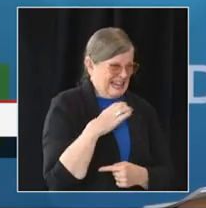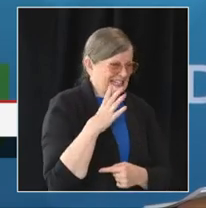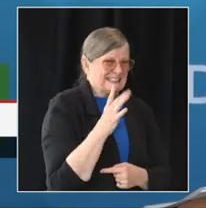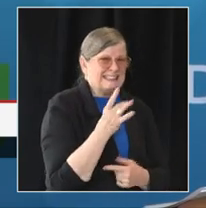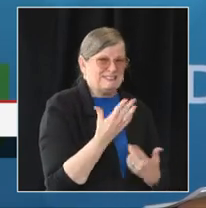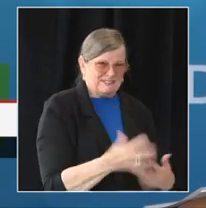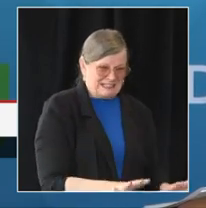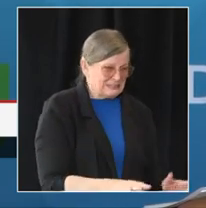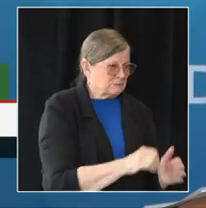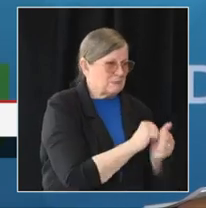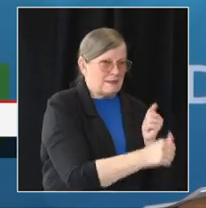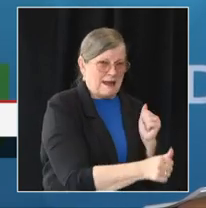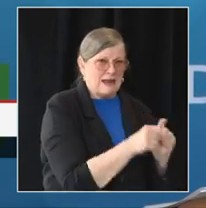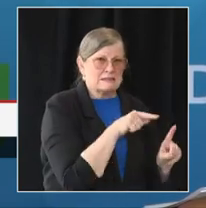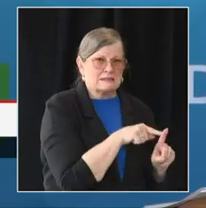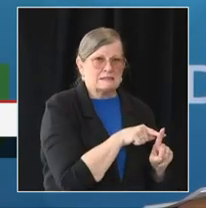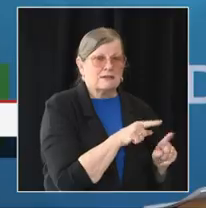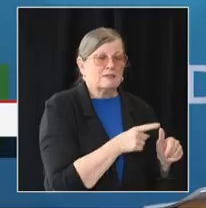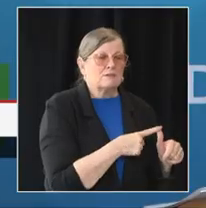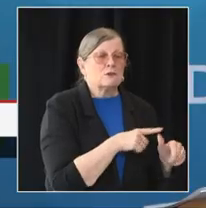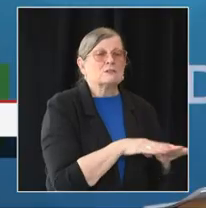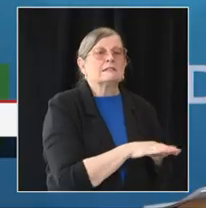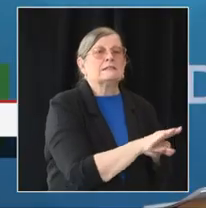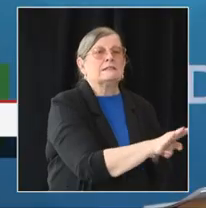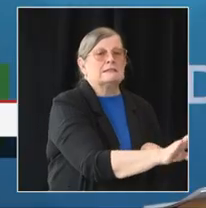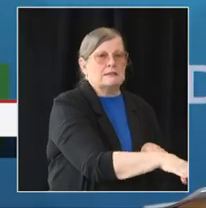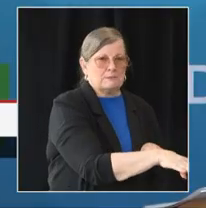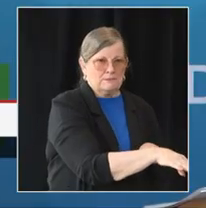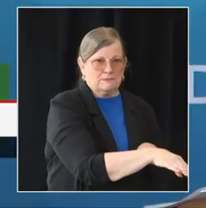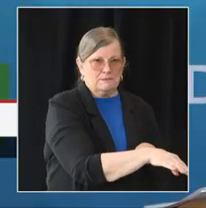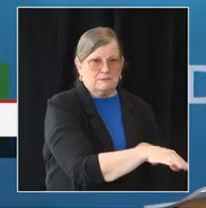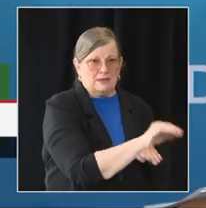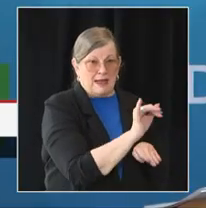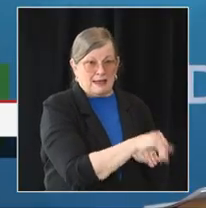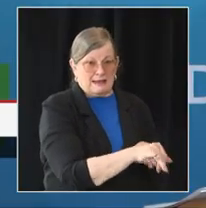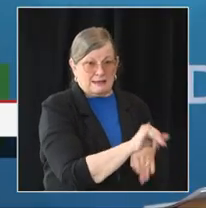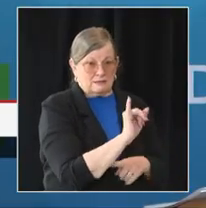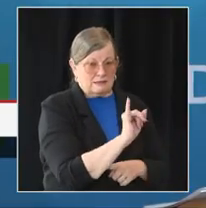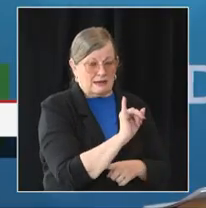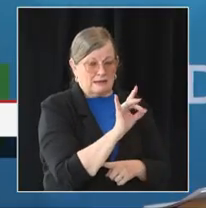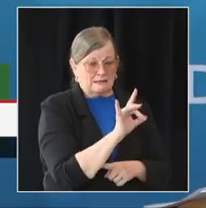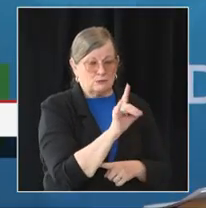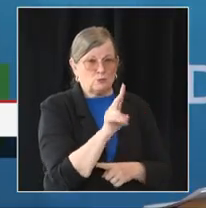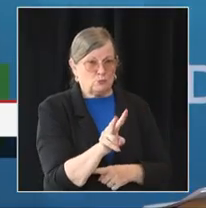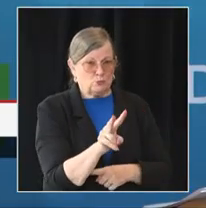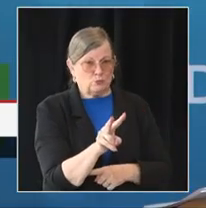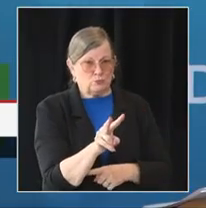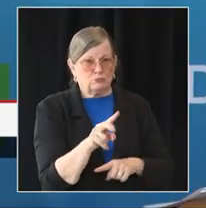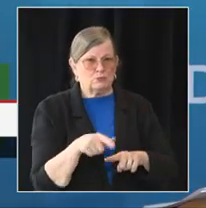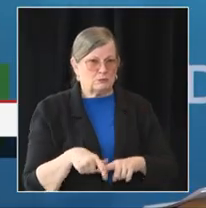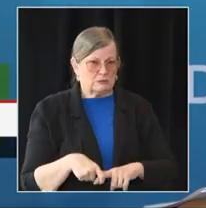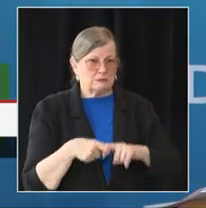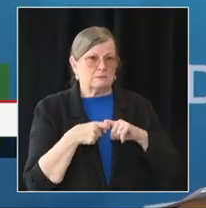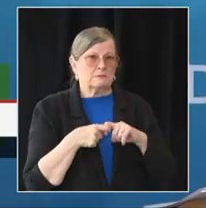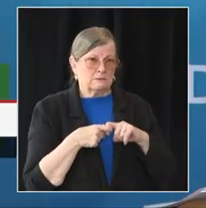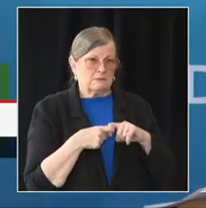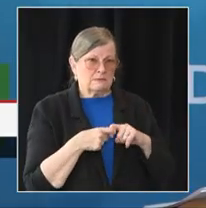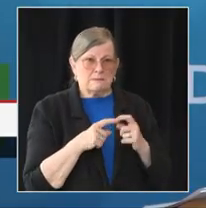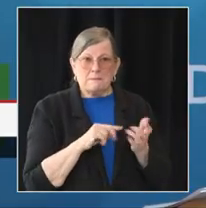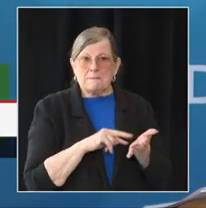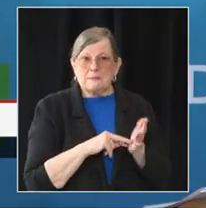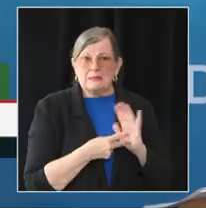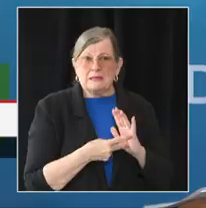first step in getting there. They put a pause on 82, which stopped the wage from going up on